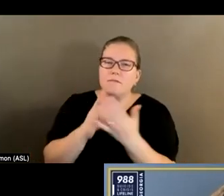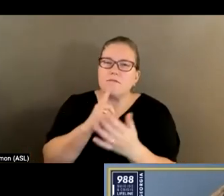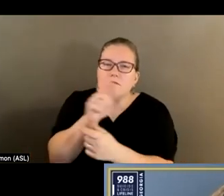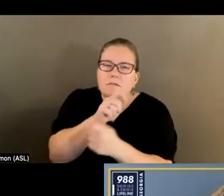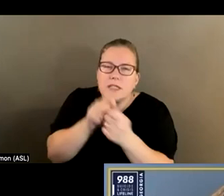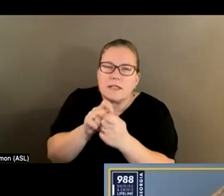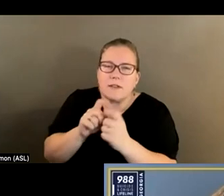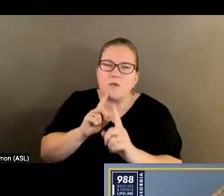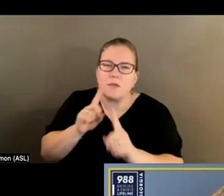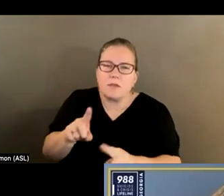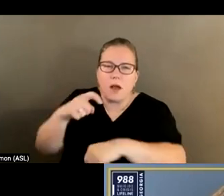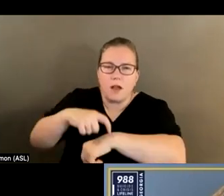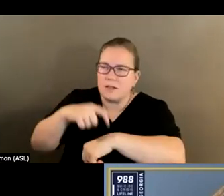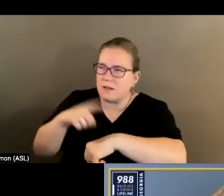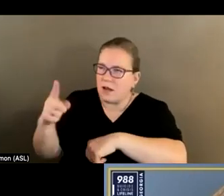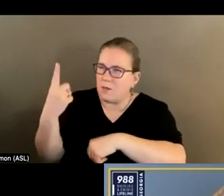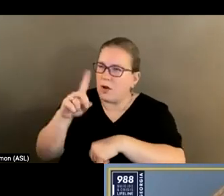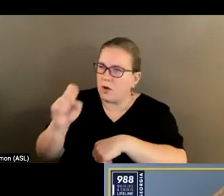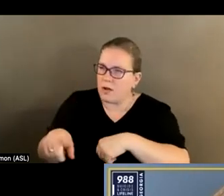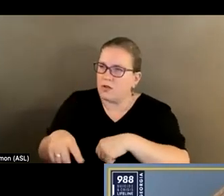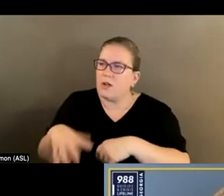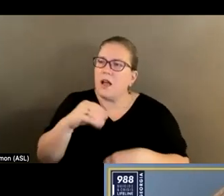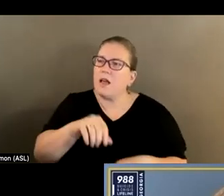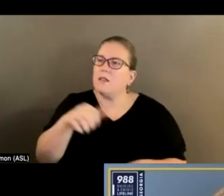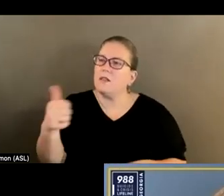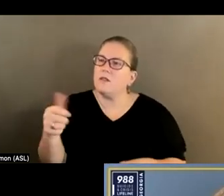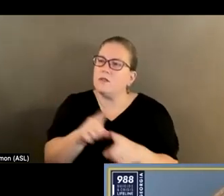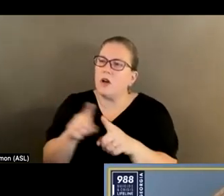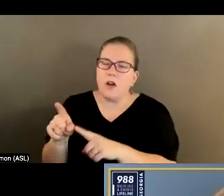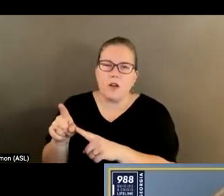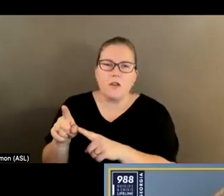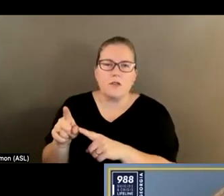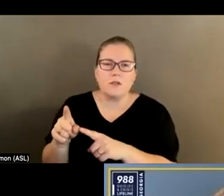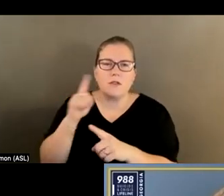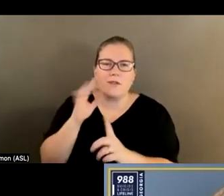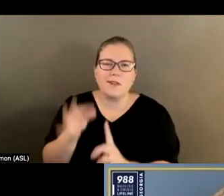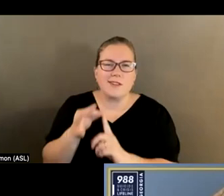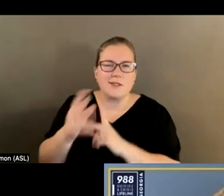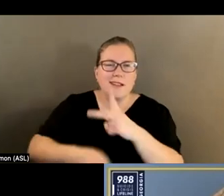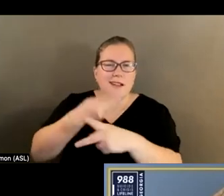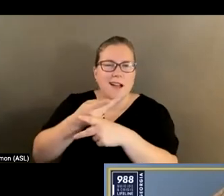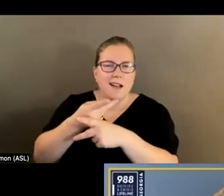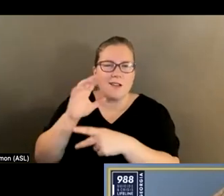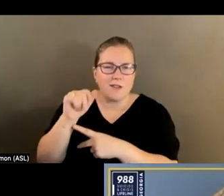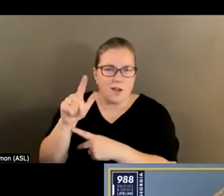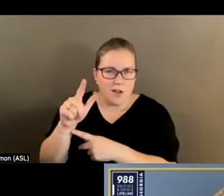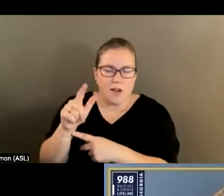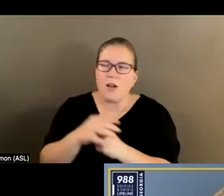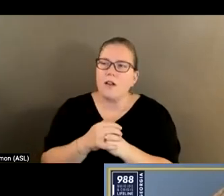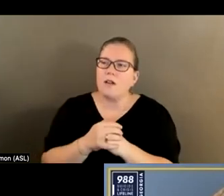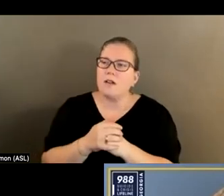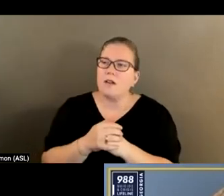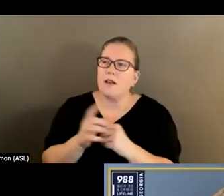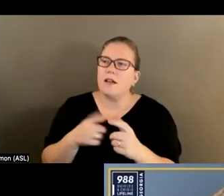response time. And then there's also for a unique type of call, and then how many